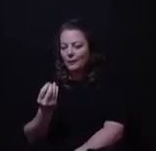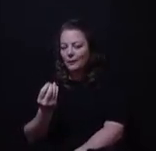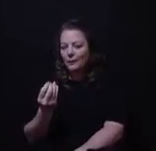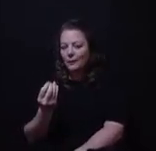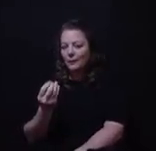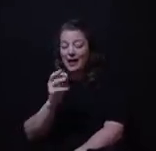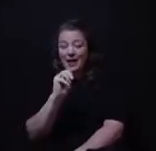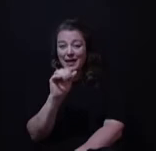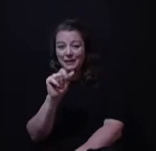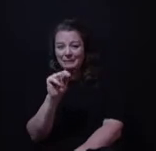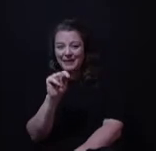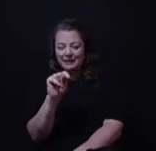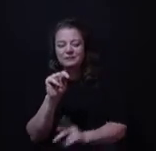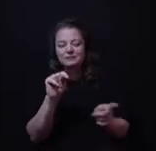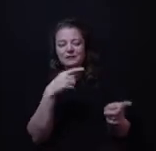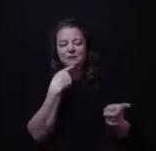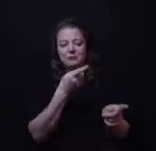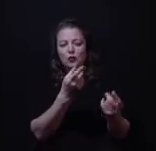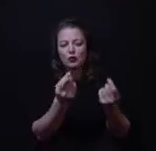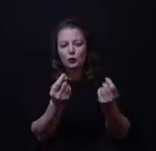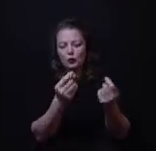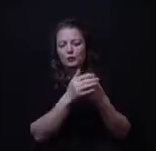Matthew, here's what I want you to do.